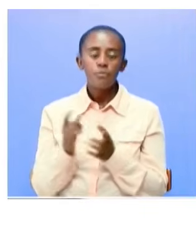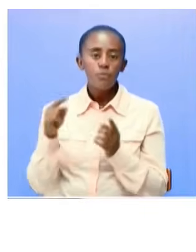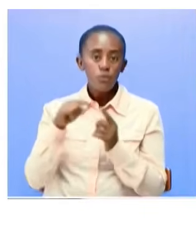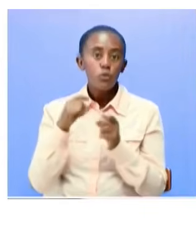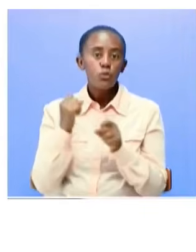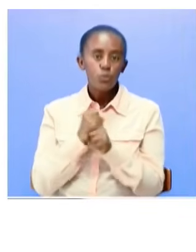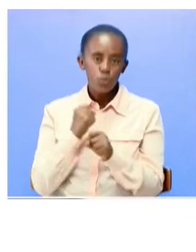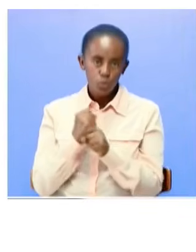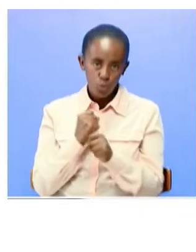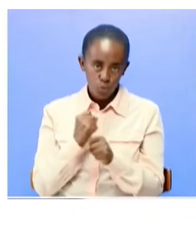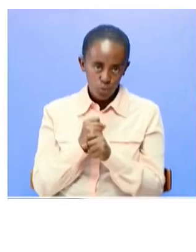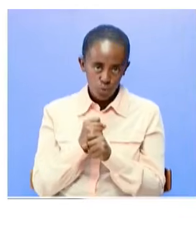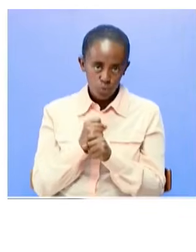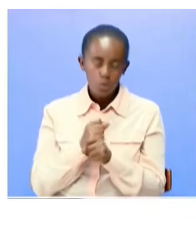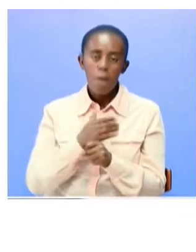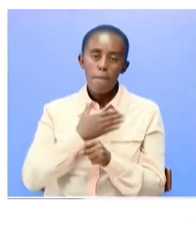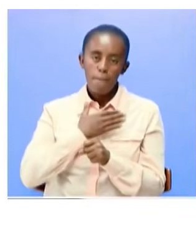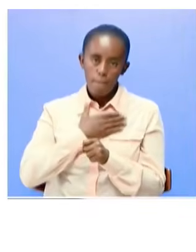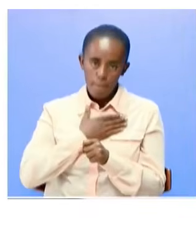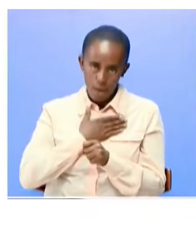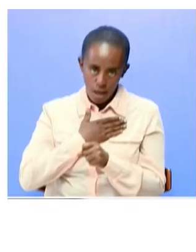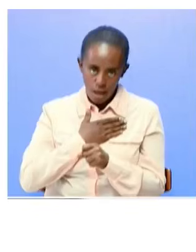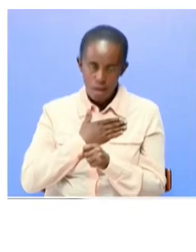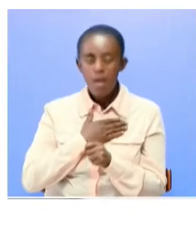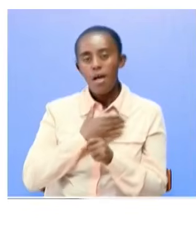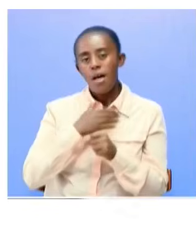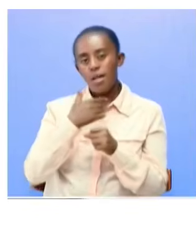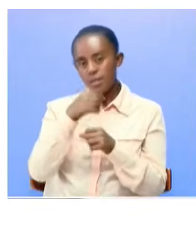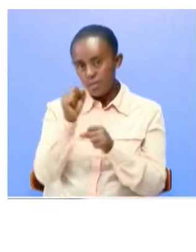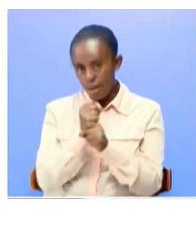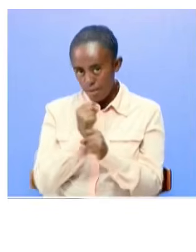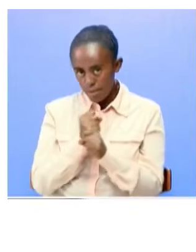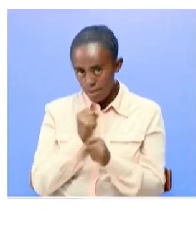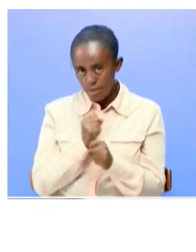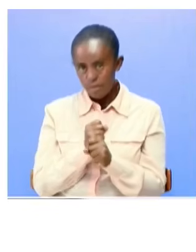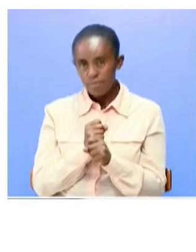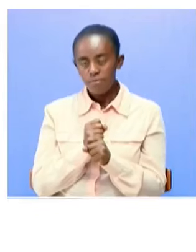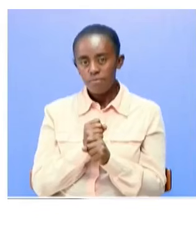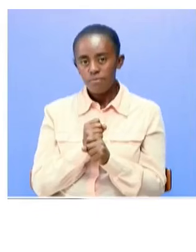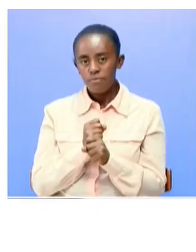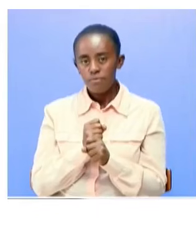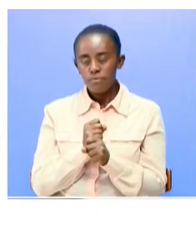do my assignment.